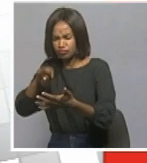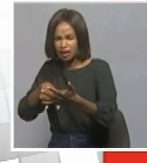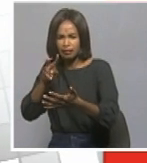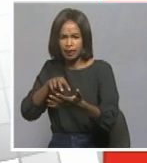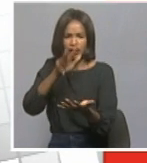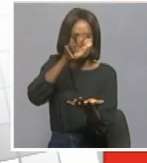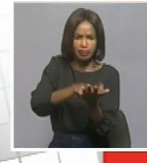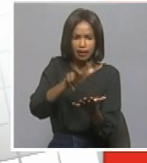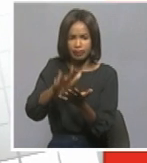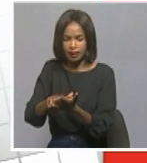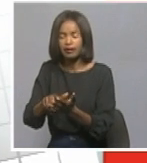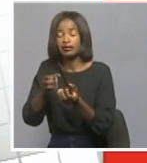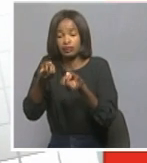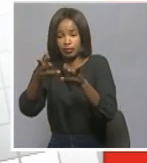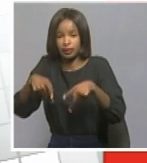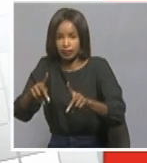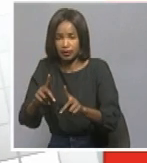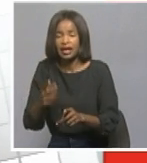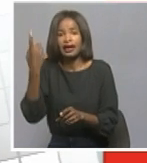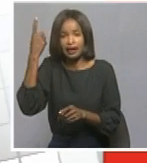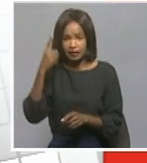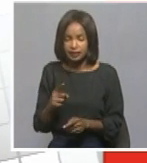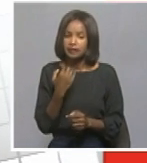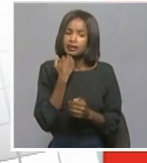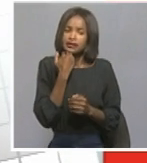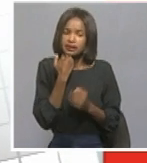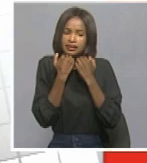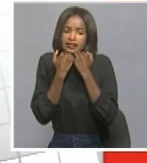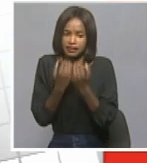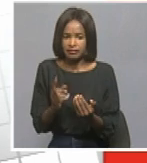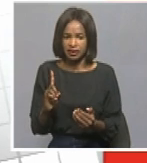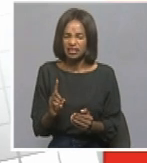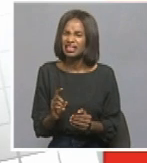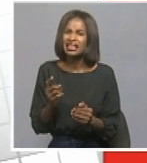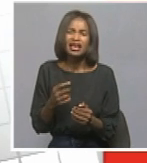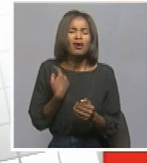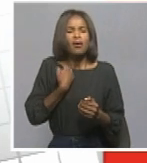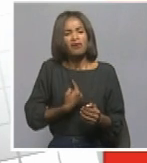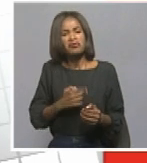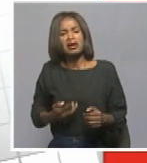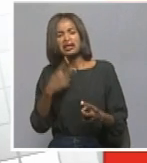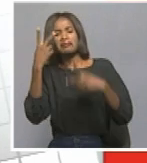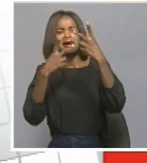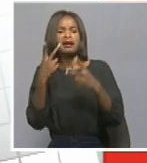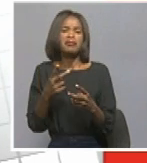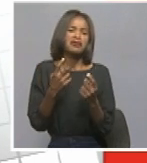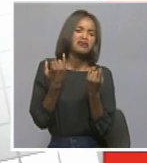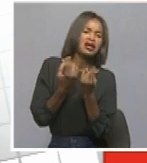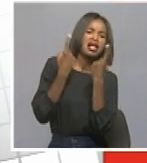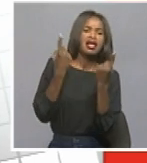they can continue. I just want to emphasize that non-essential travel will definitely not be